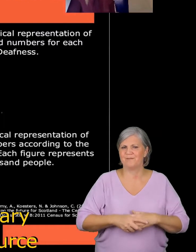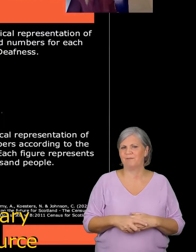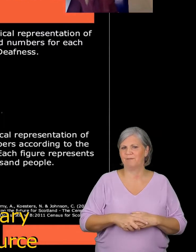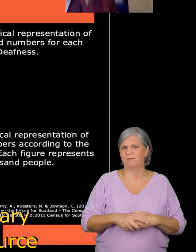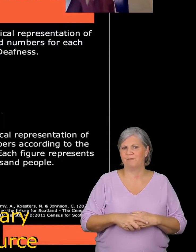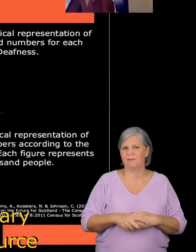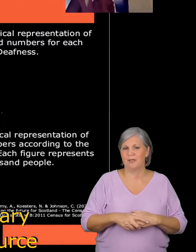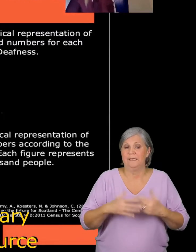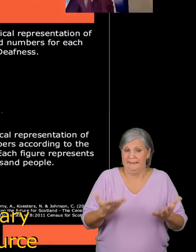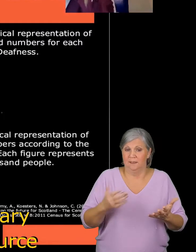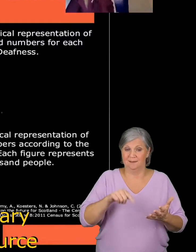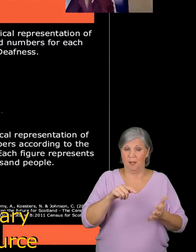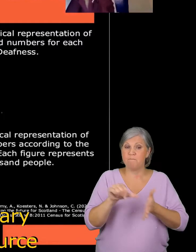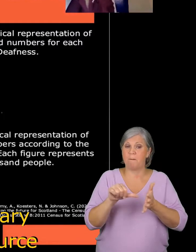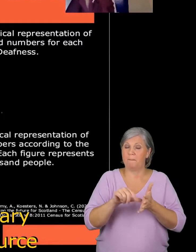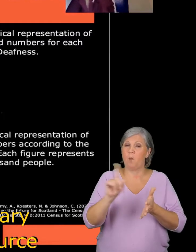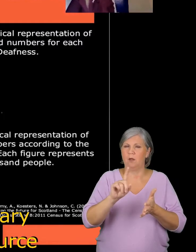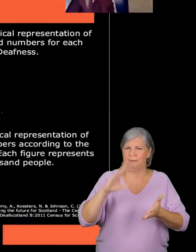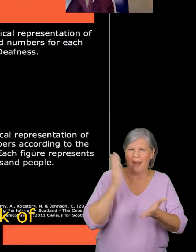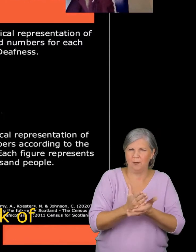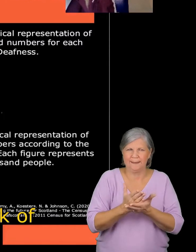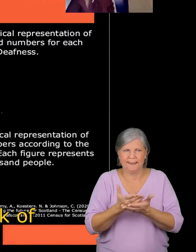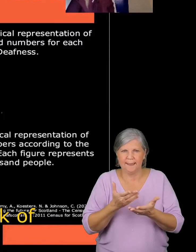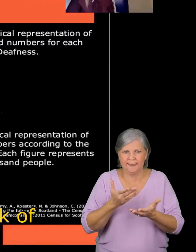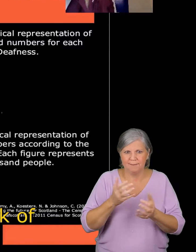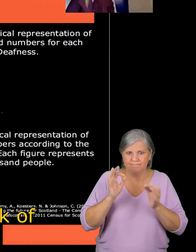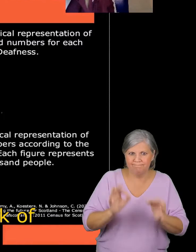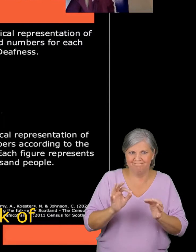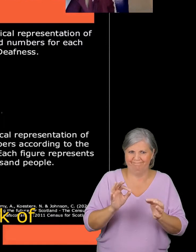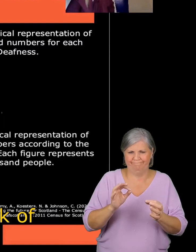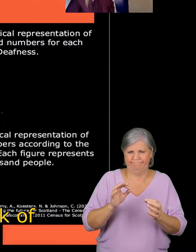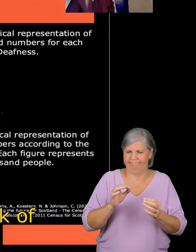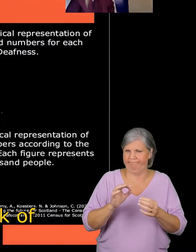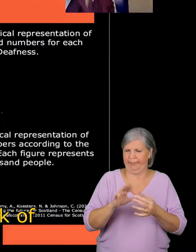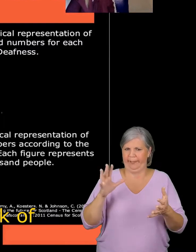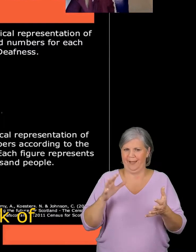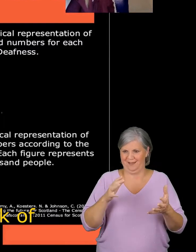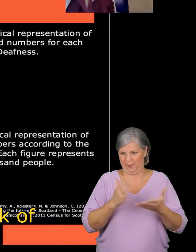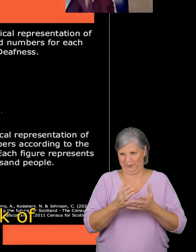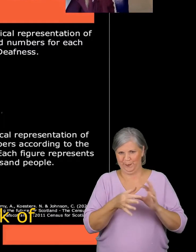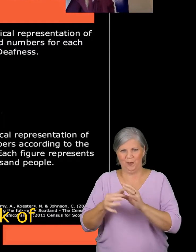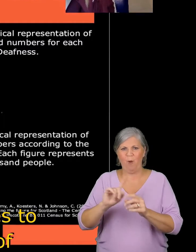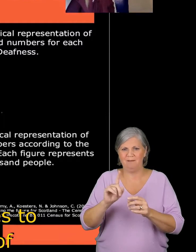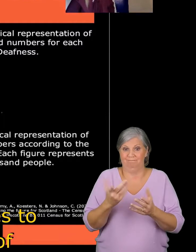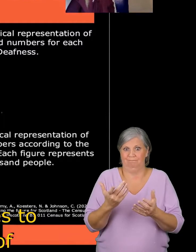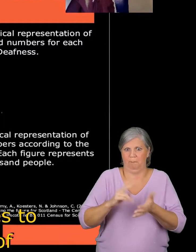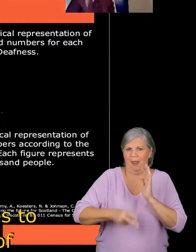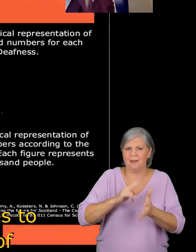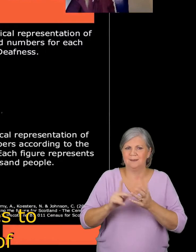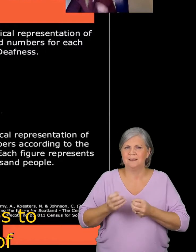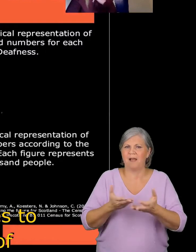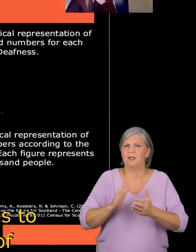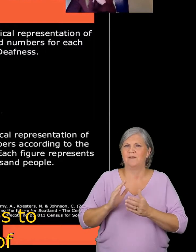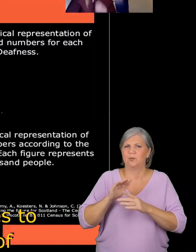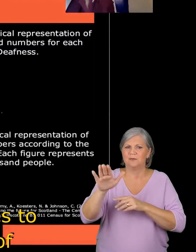loss in Scotland vary depending upon which source is consulted. Now, this lack of clarity is obviously problematic